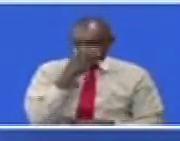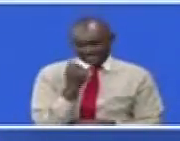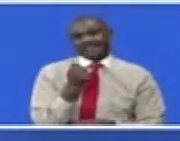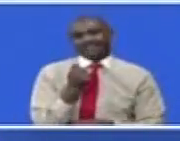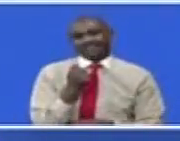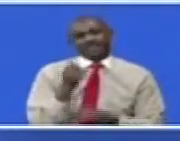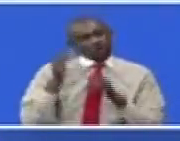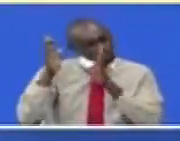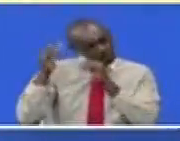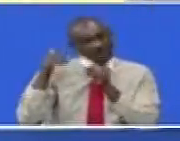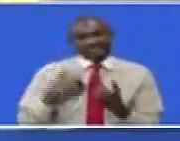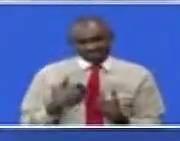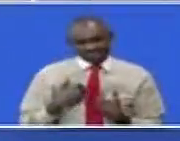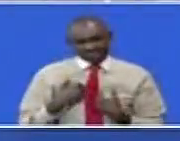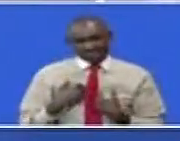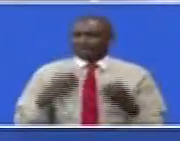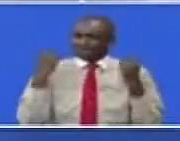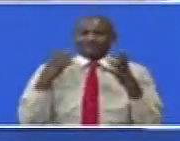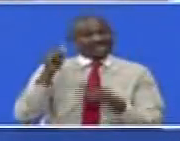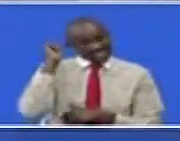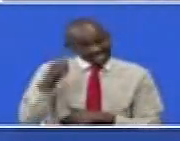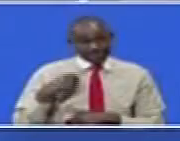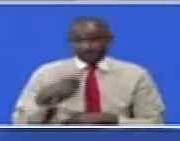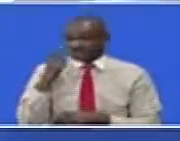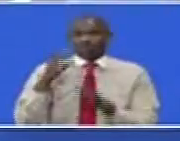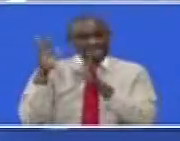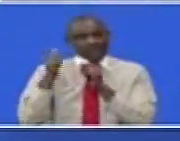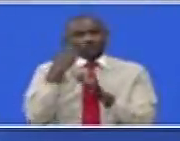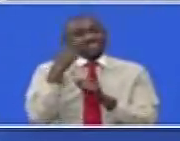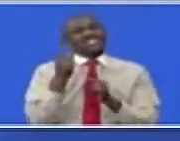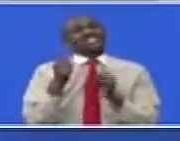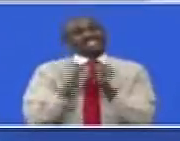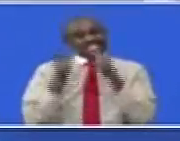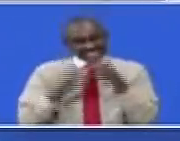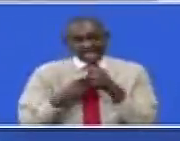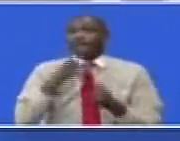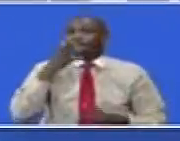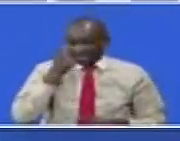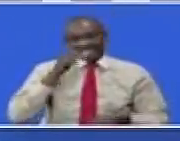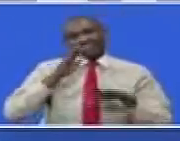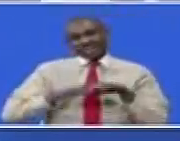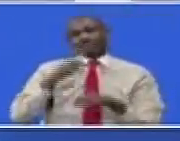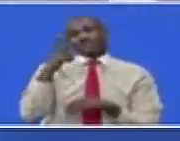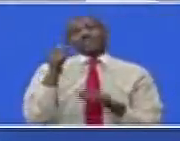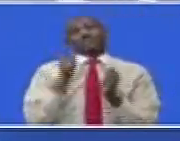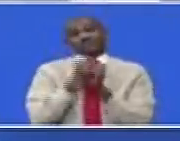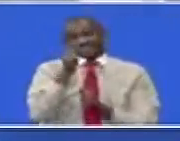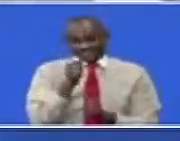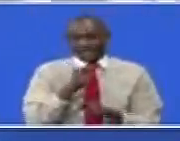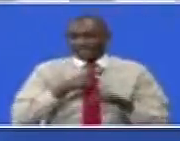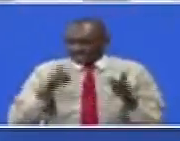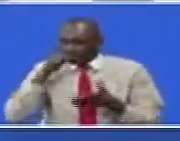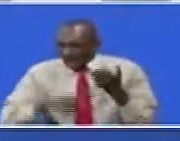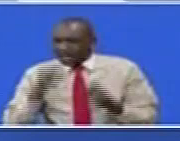results, hopefully. Most Kenyans remain hopeful that 2016 will be a far much better year than 2015,